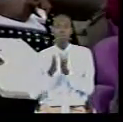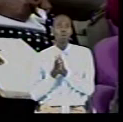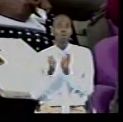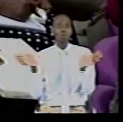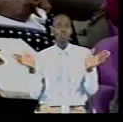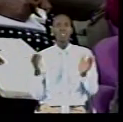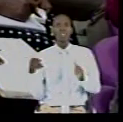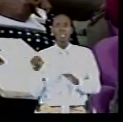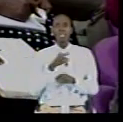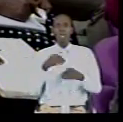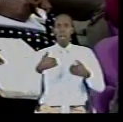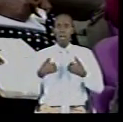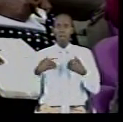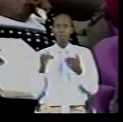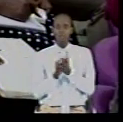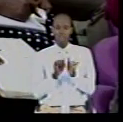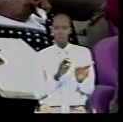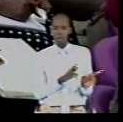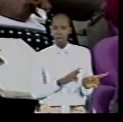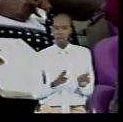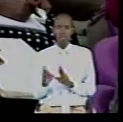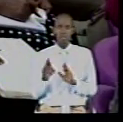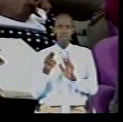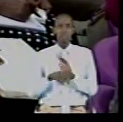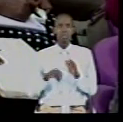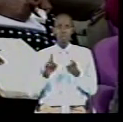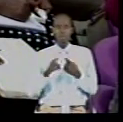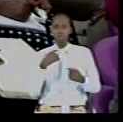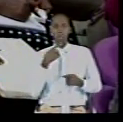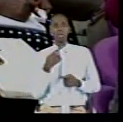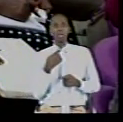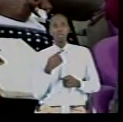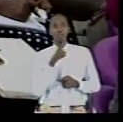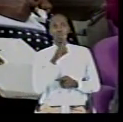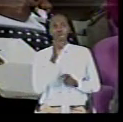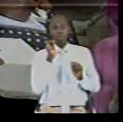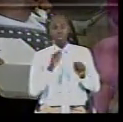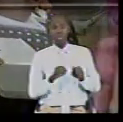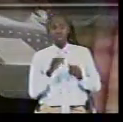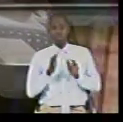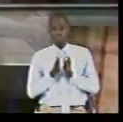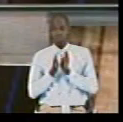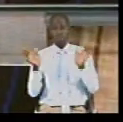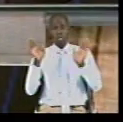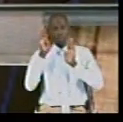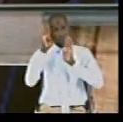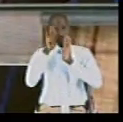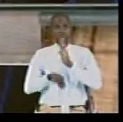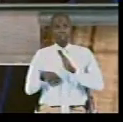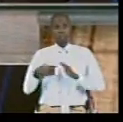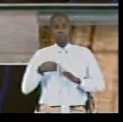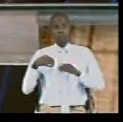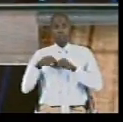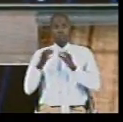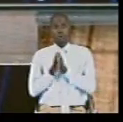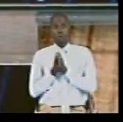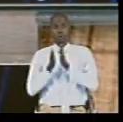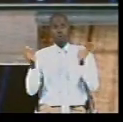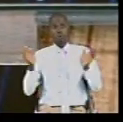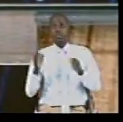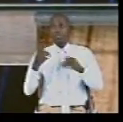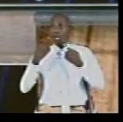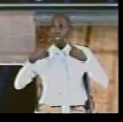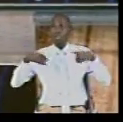of saying, we can dig out something too and throw that into the public and throw that into social